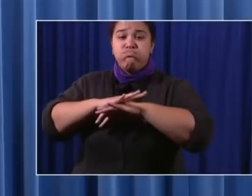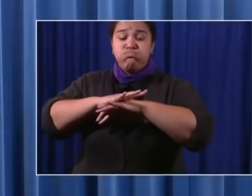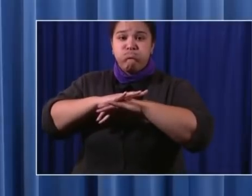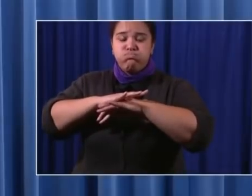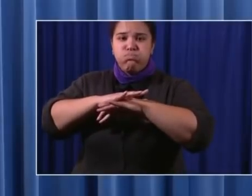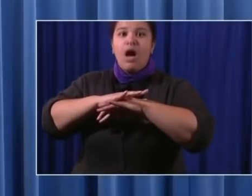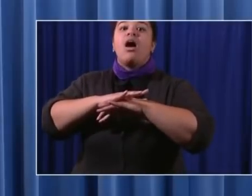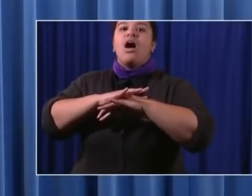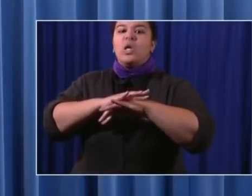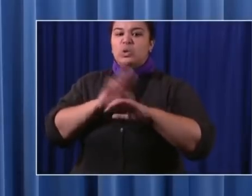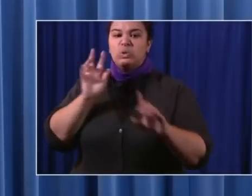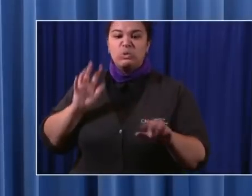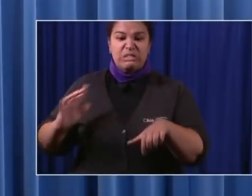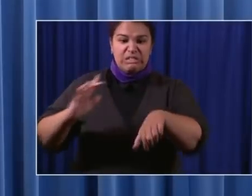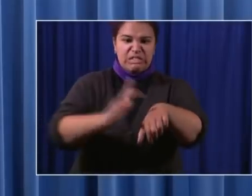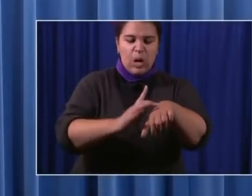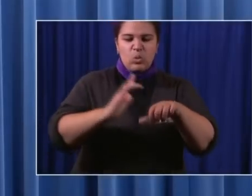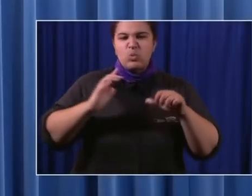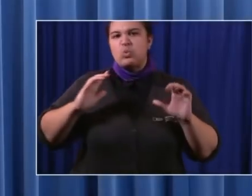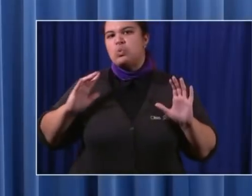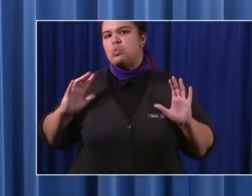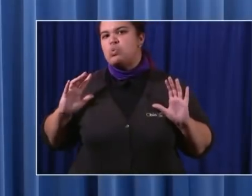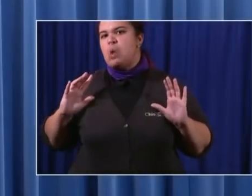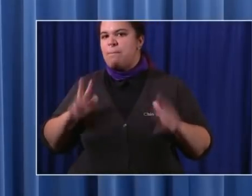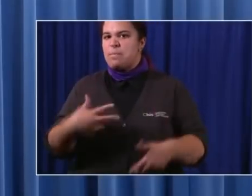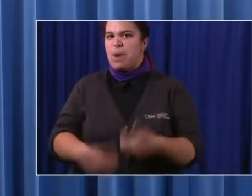in Jacksonville?